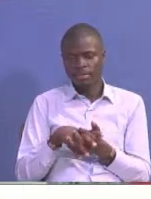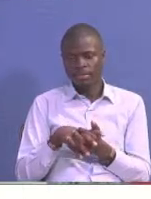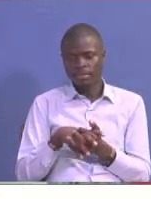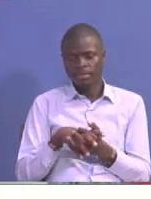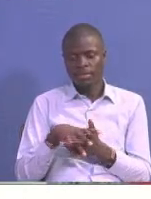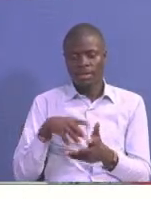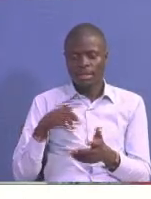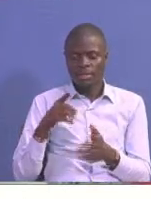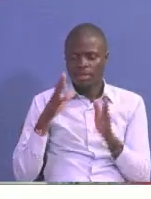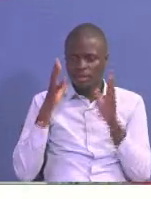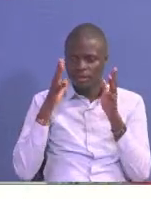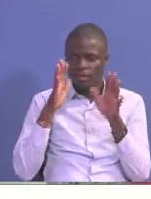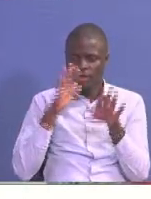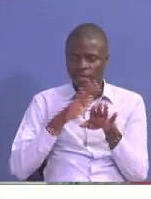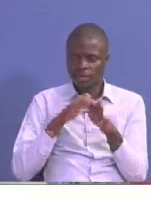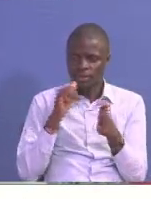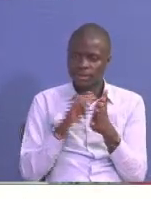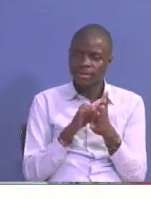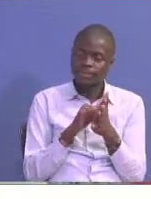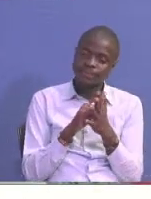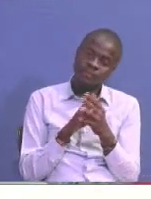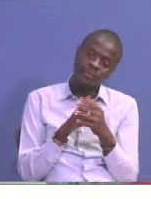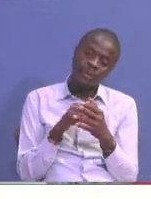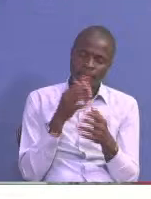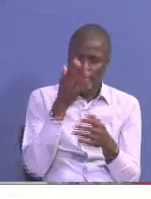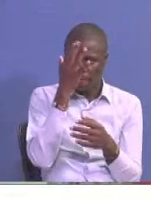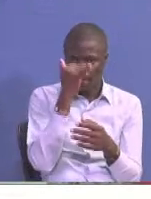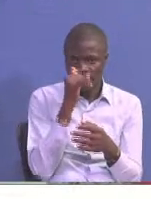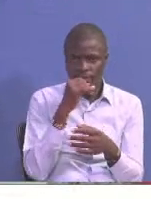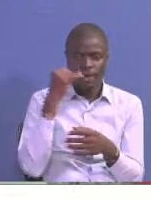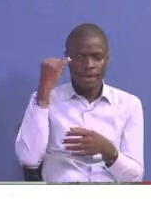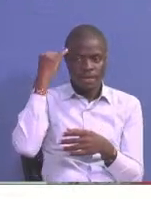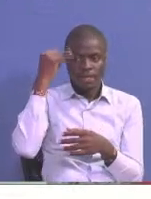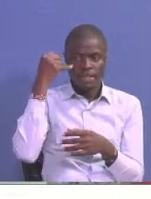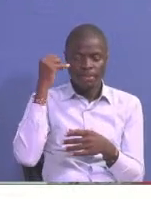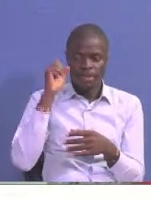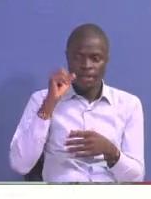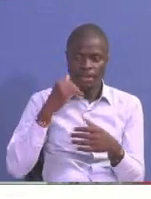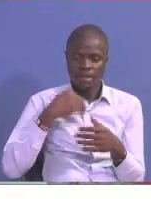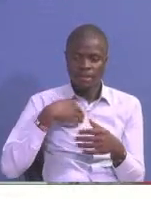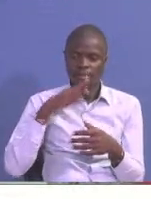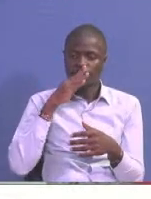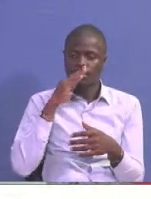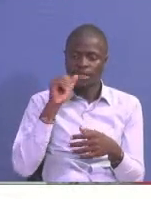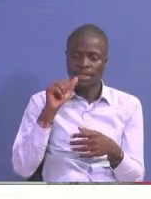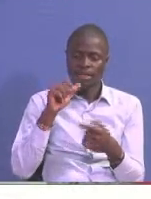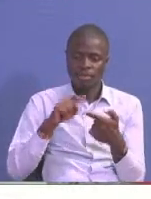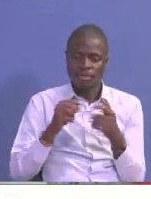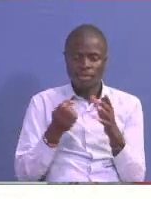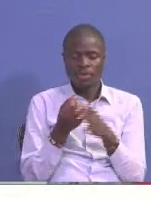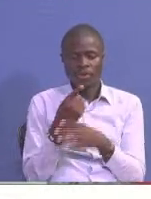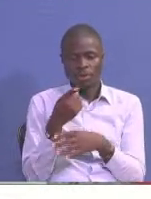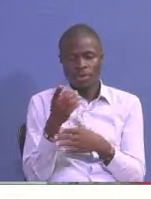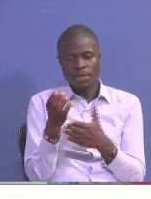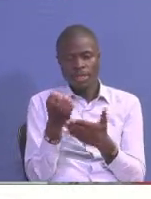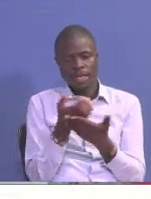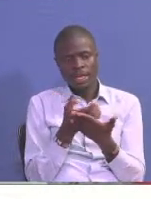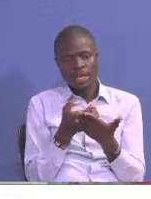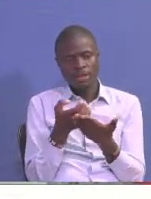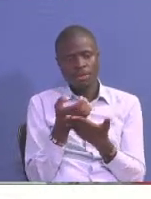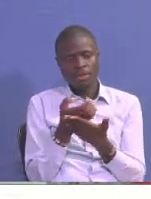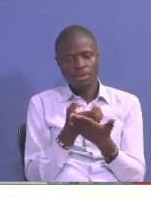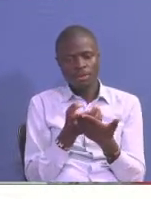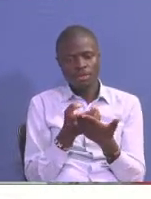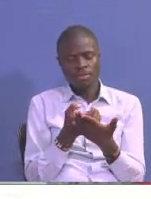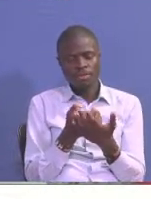So they emphasize Japanese. That's why Japanese have been able to grow their economies,